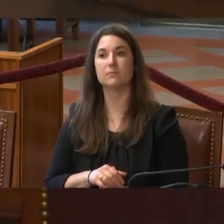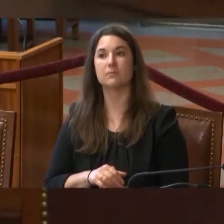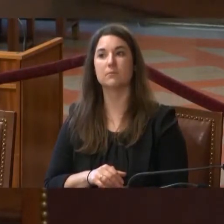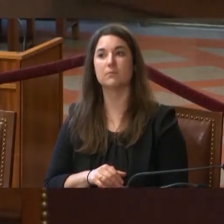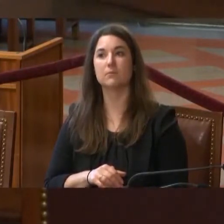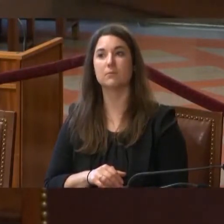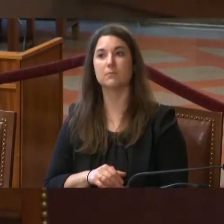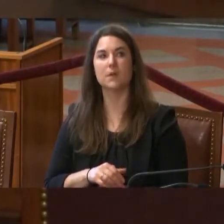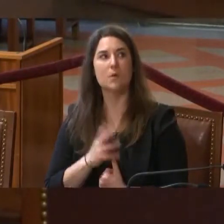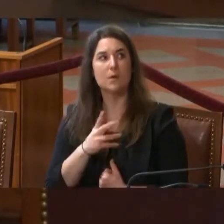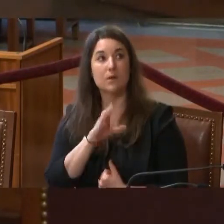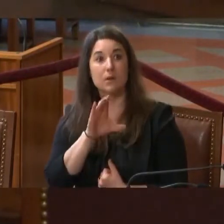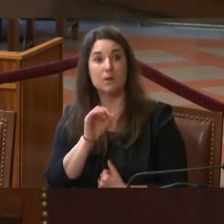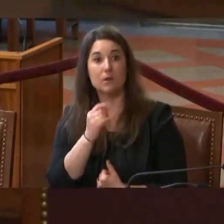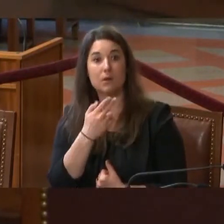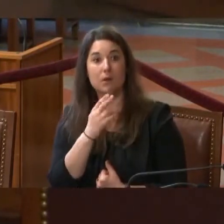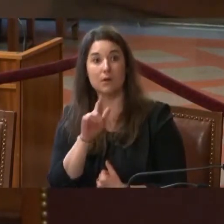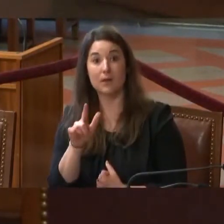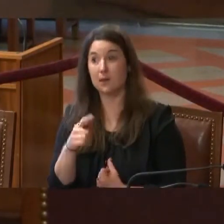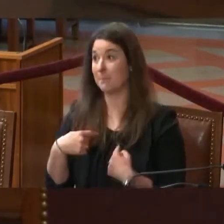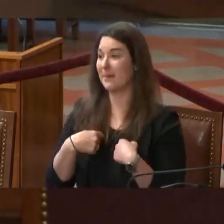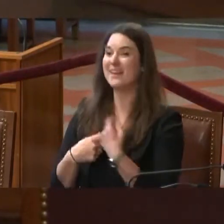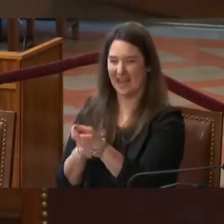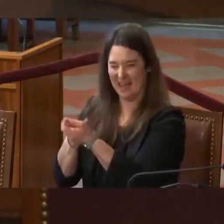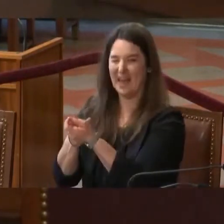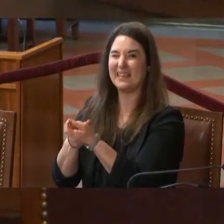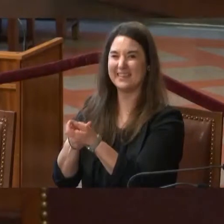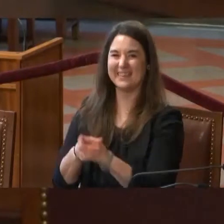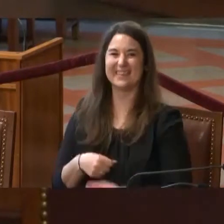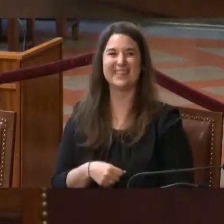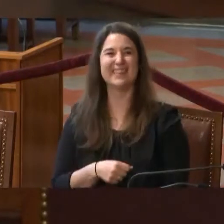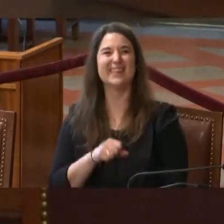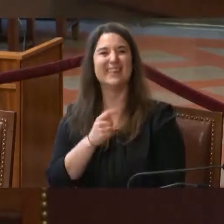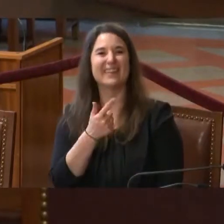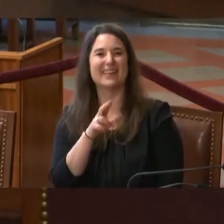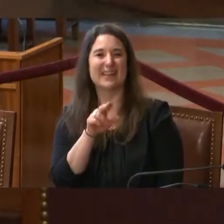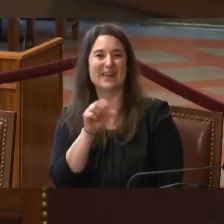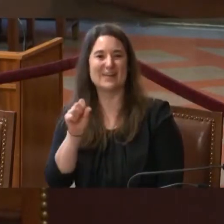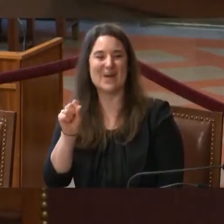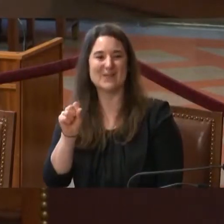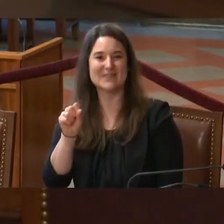Hello? Mr. Coghill. Is that me? Aye. Ms. Gross.